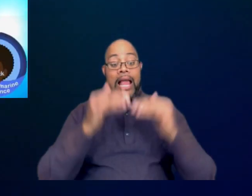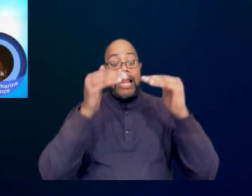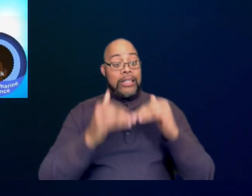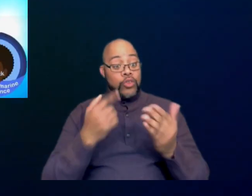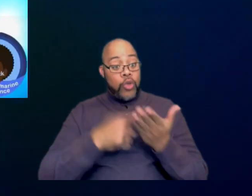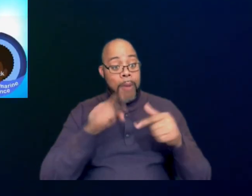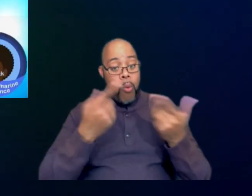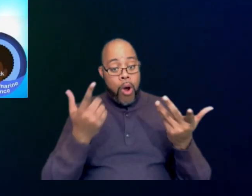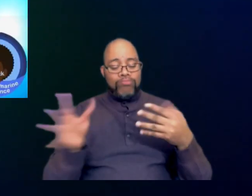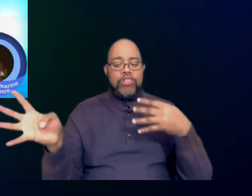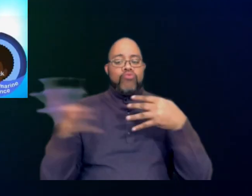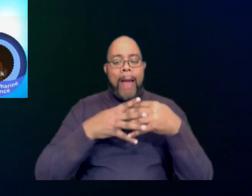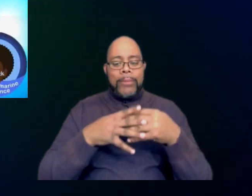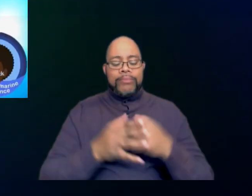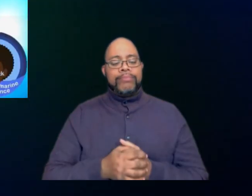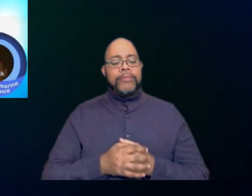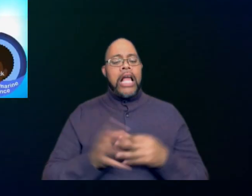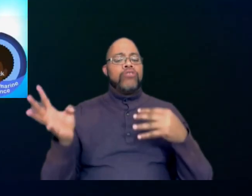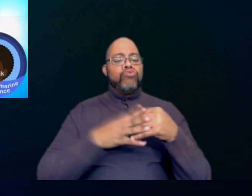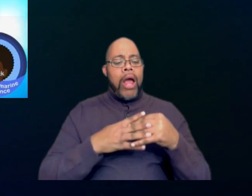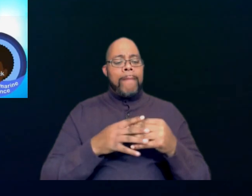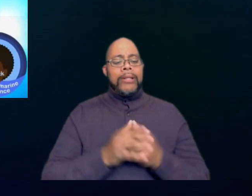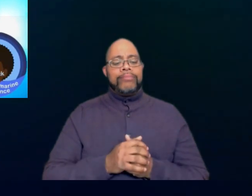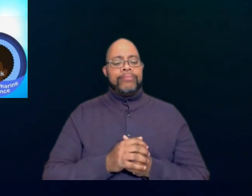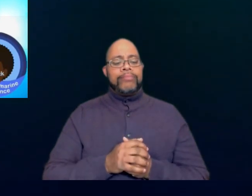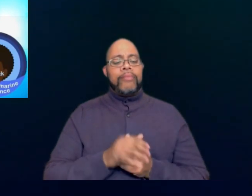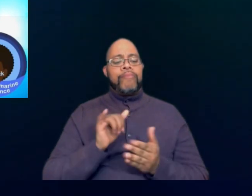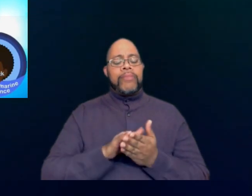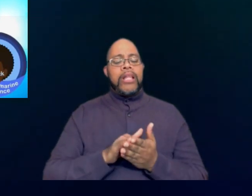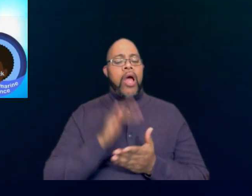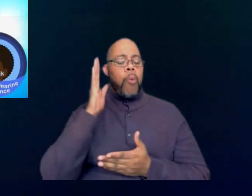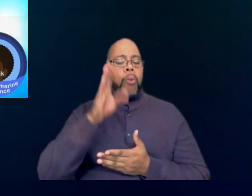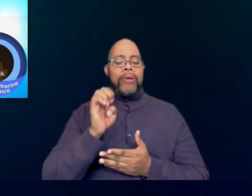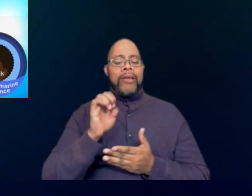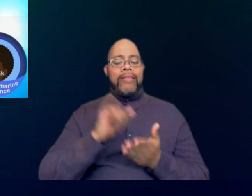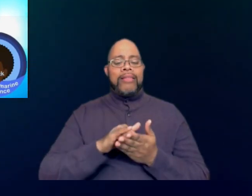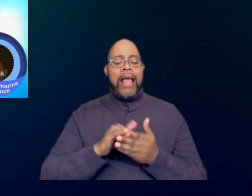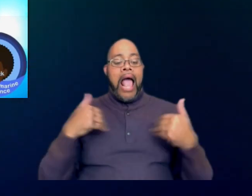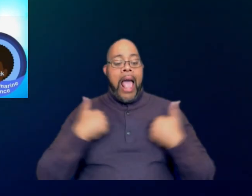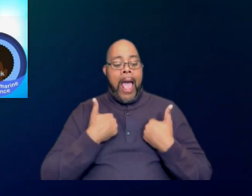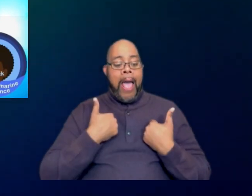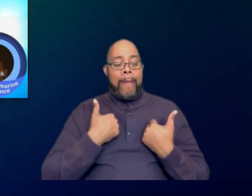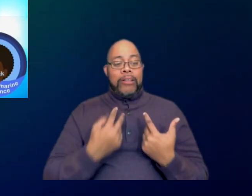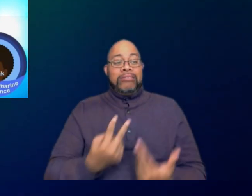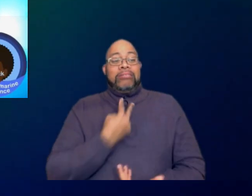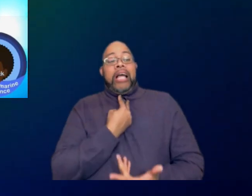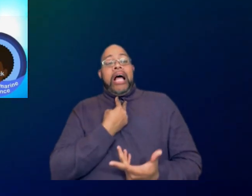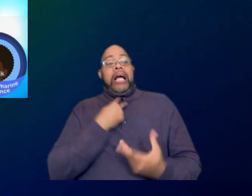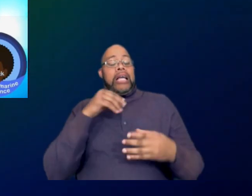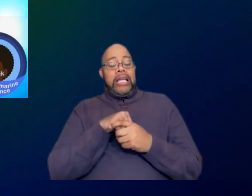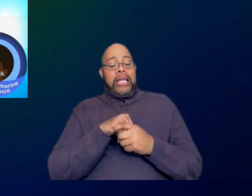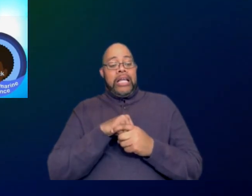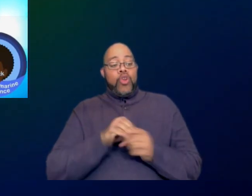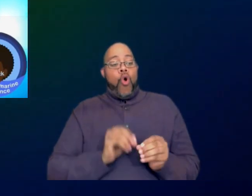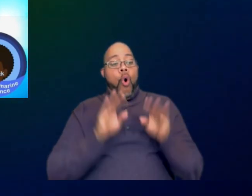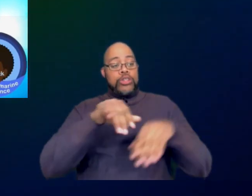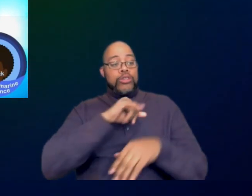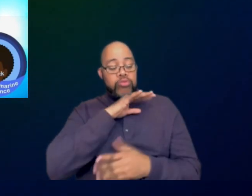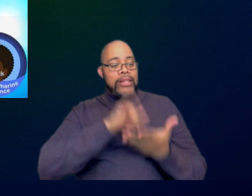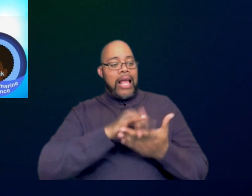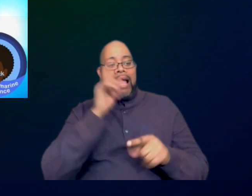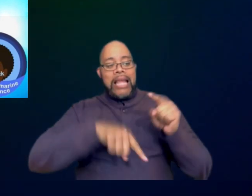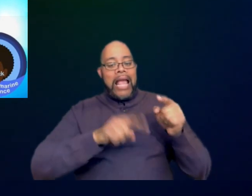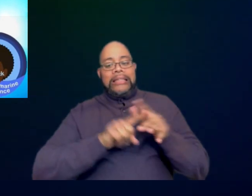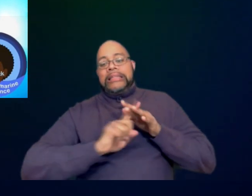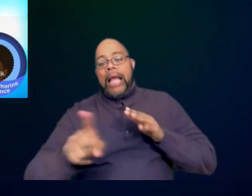And next is entrapment. So entrapment or entanglement is just going to be the animal getting so caught up into the ocean